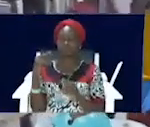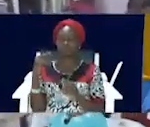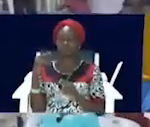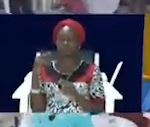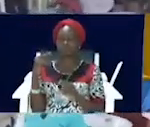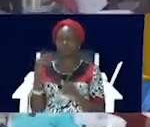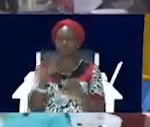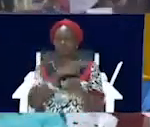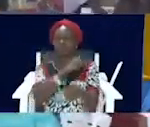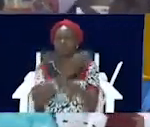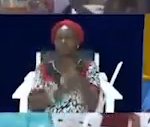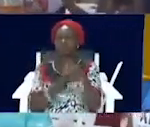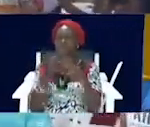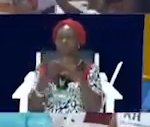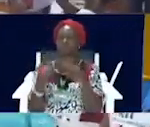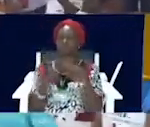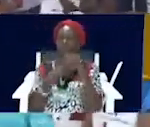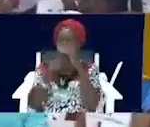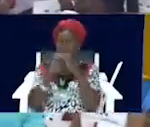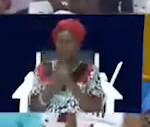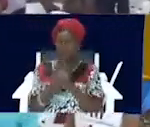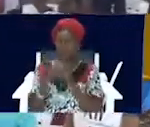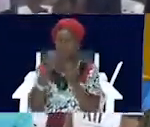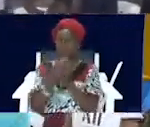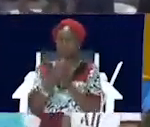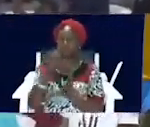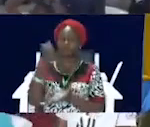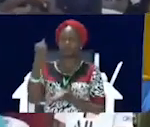Jesus' mighty name, we worship.